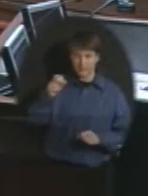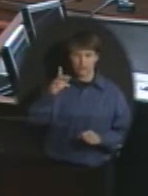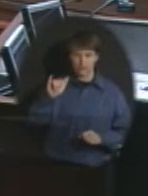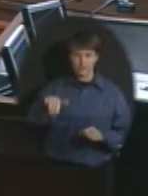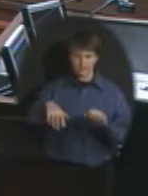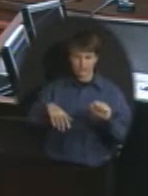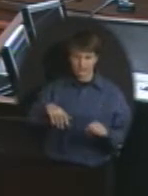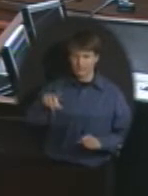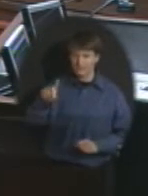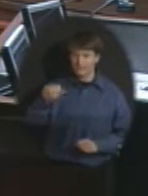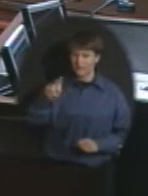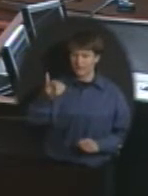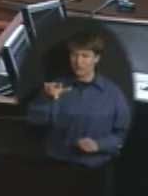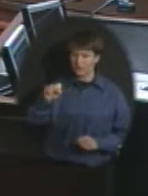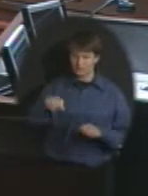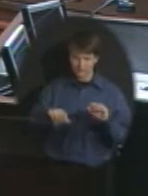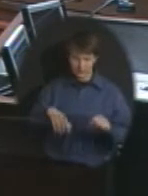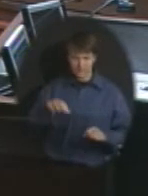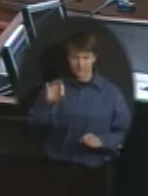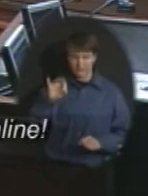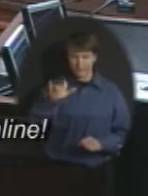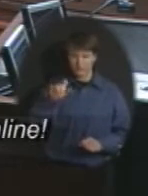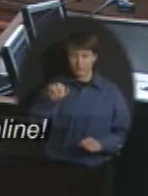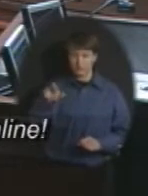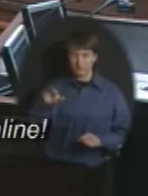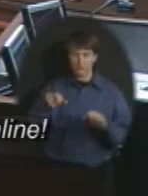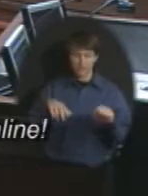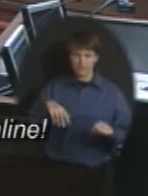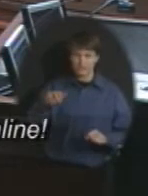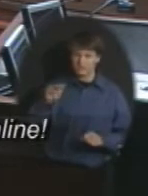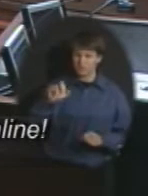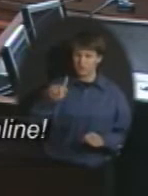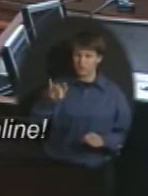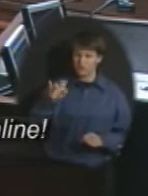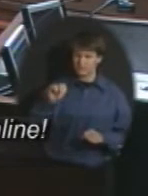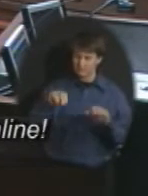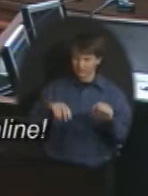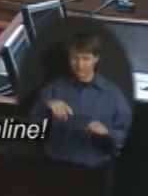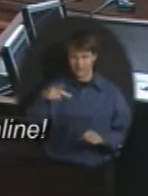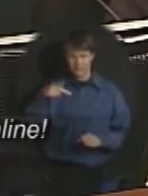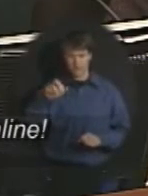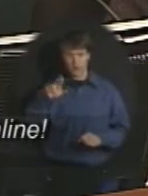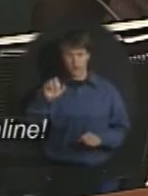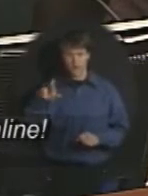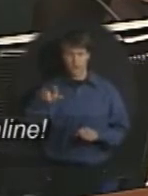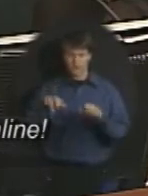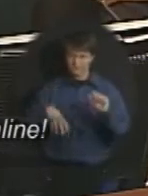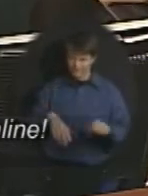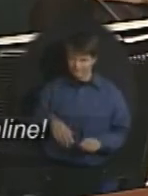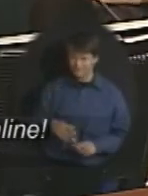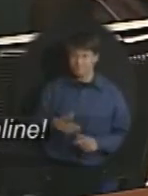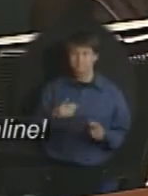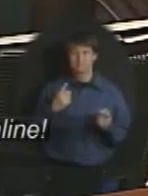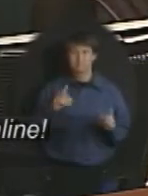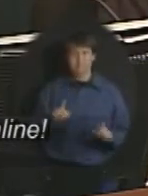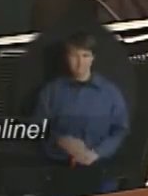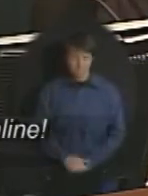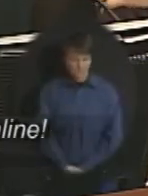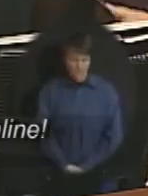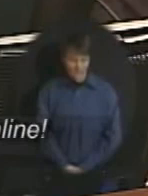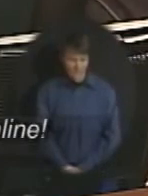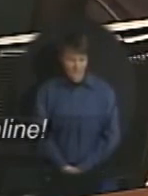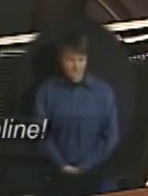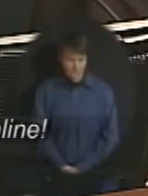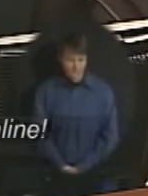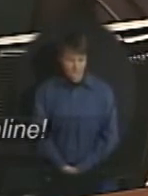Yes. Dr. Daniels? Yes. Mrs. Felter? Yes. Mrs. Martin? Yes. Mr. Parker? Yes. The motion carries.